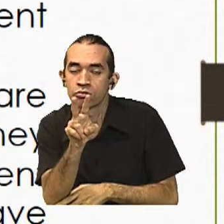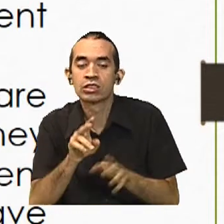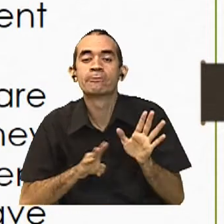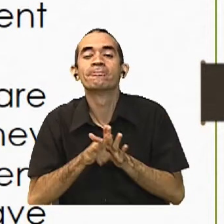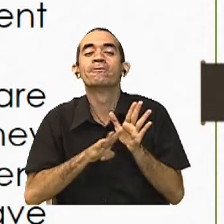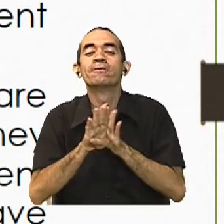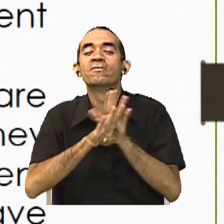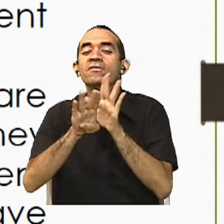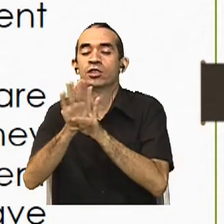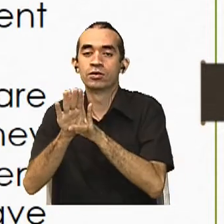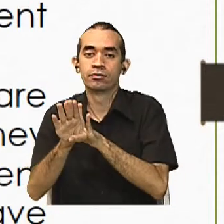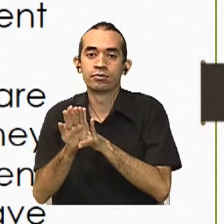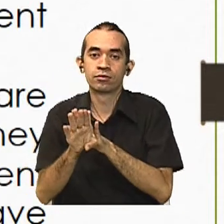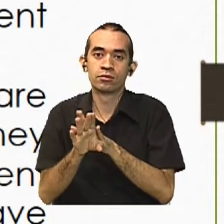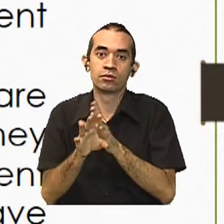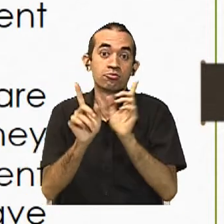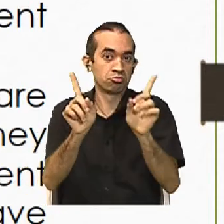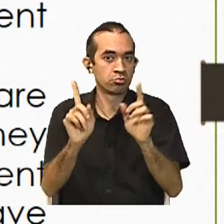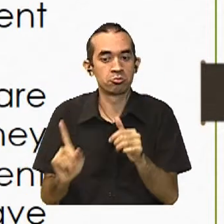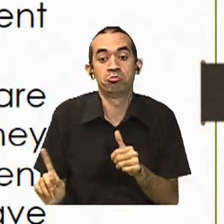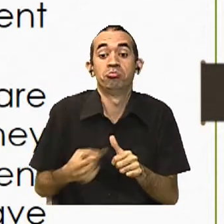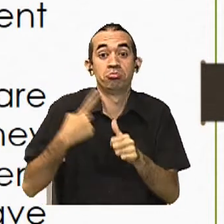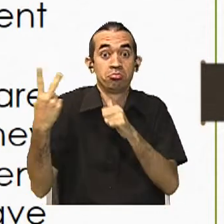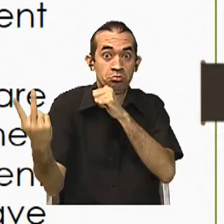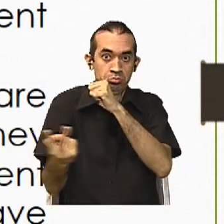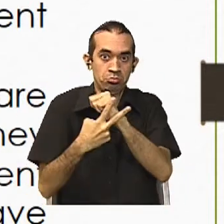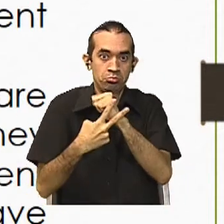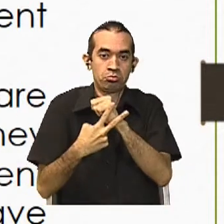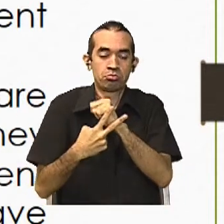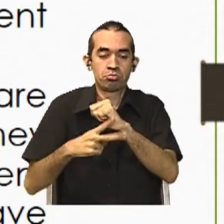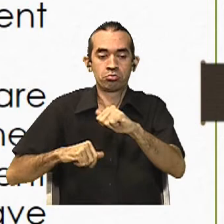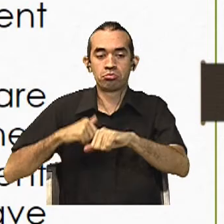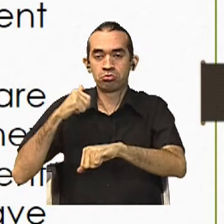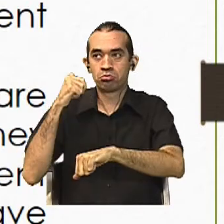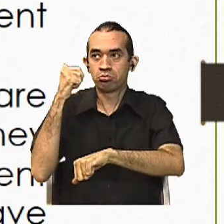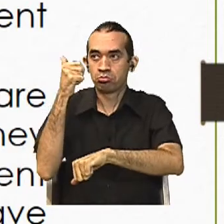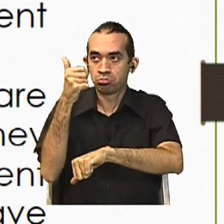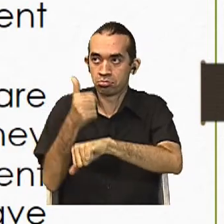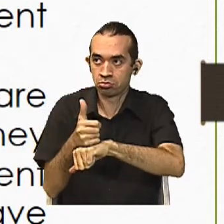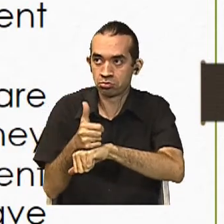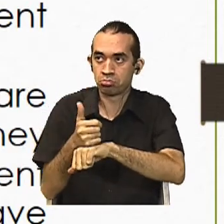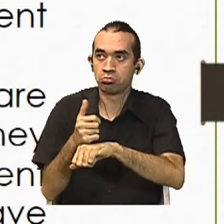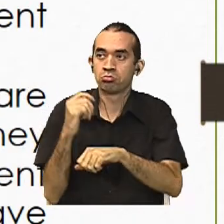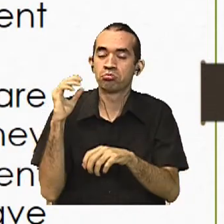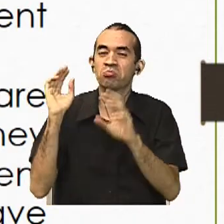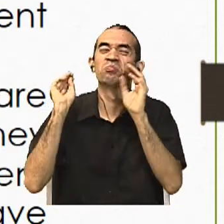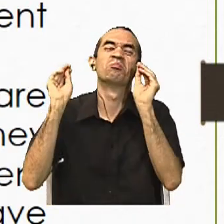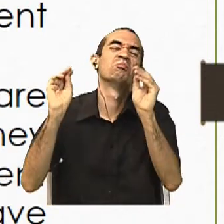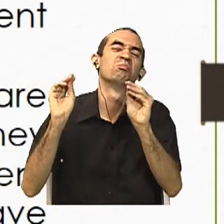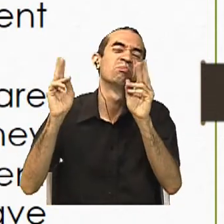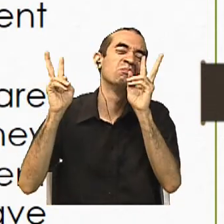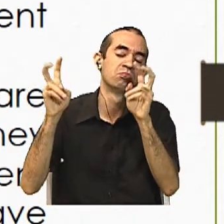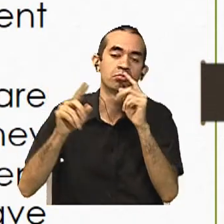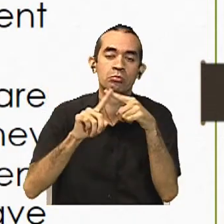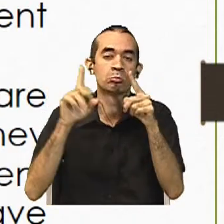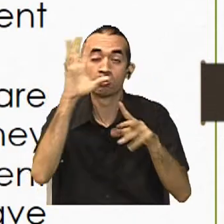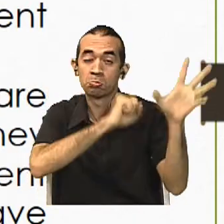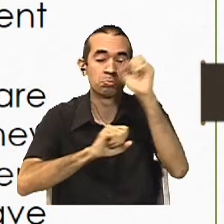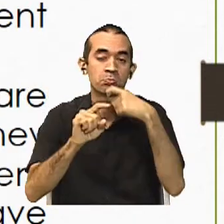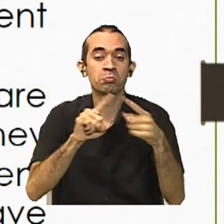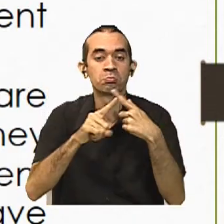development. This is the first time they have been taught to recognize different